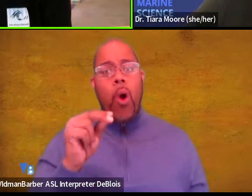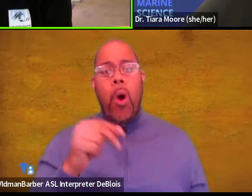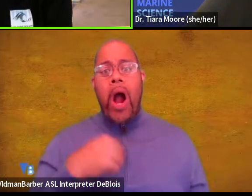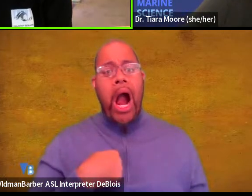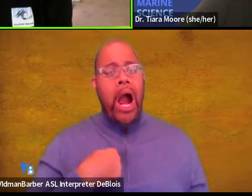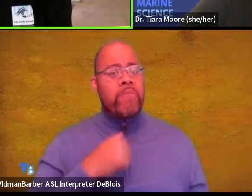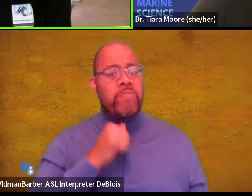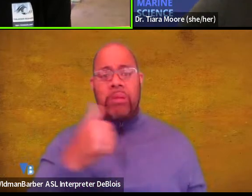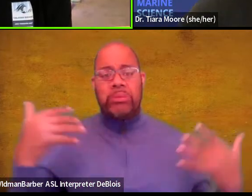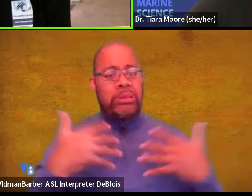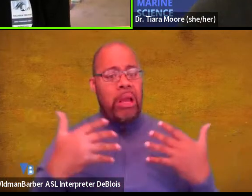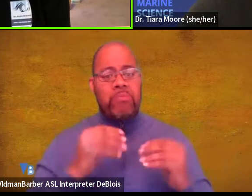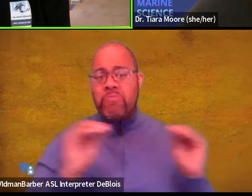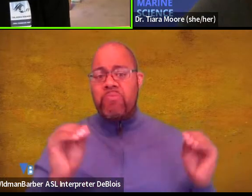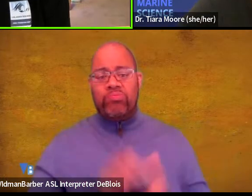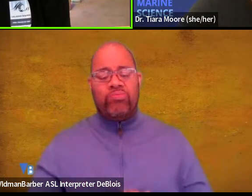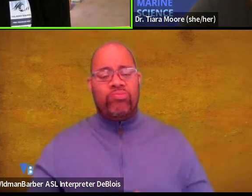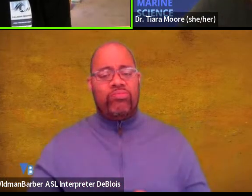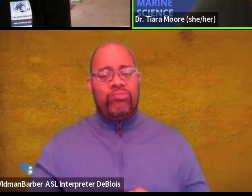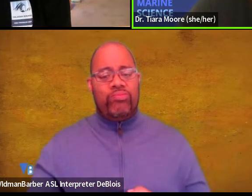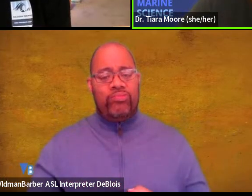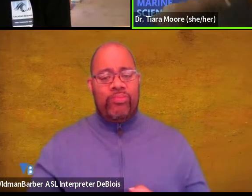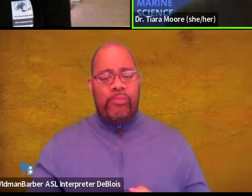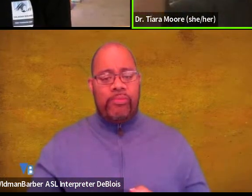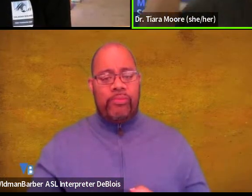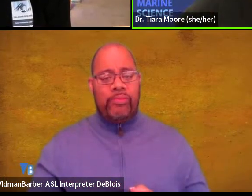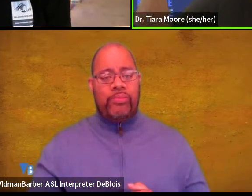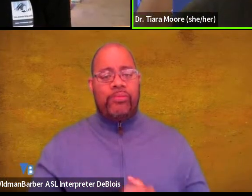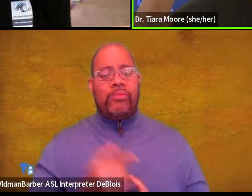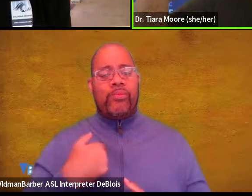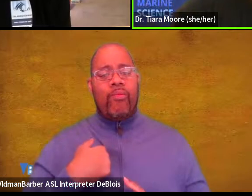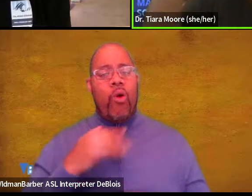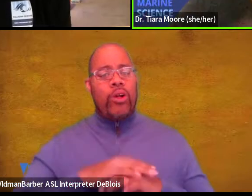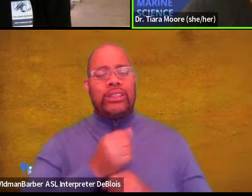was not scared at all. And I'd